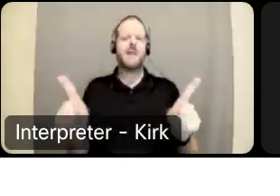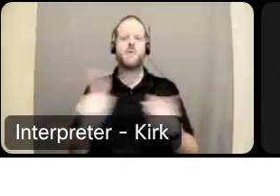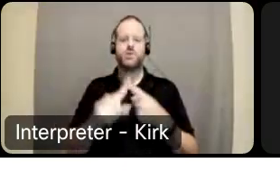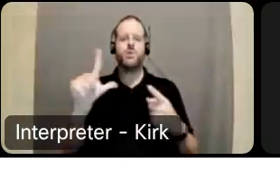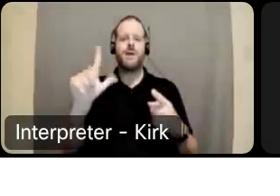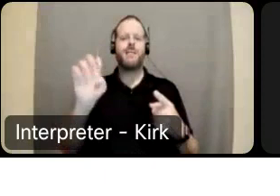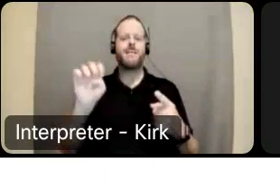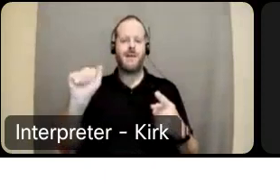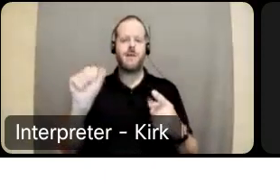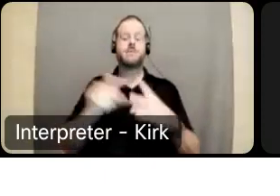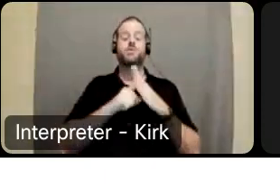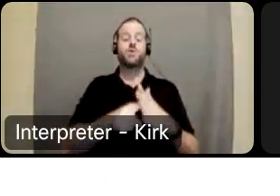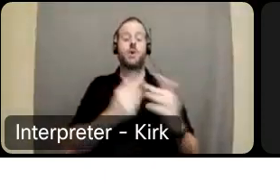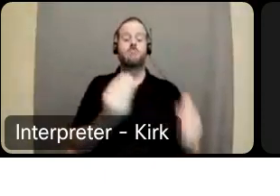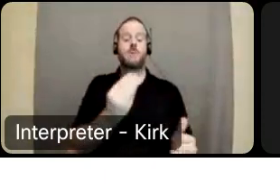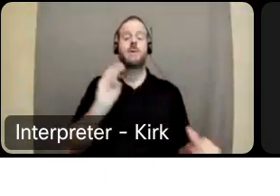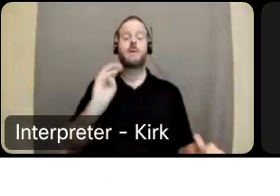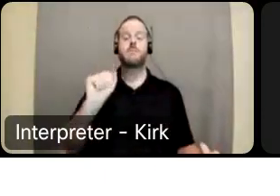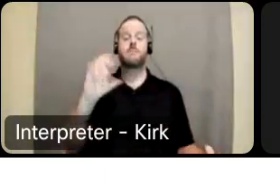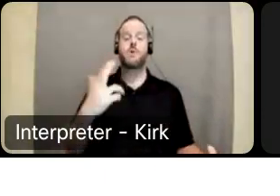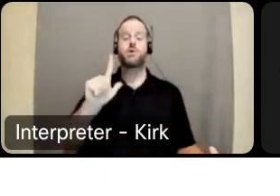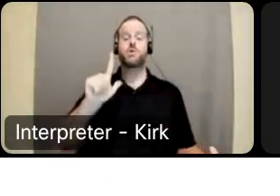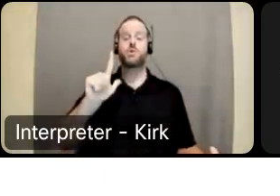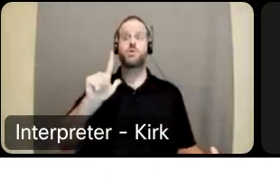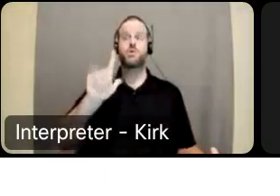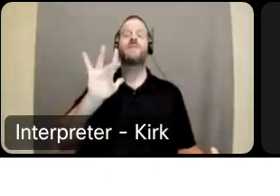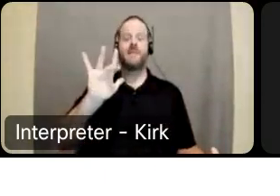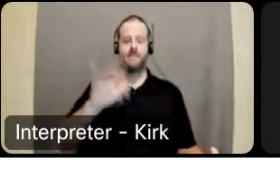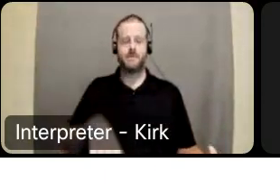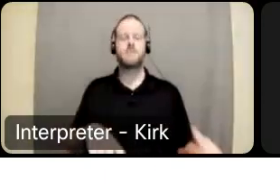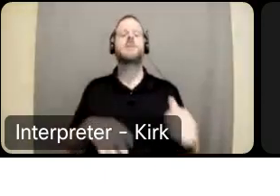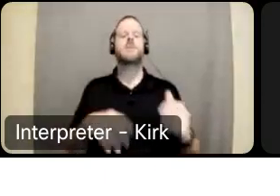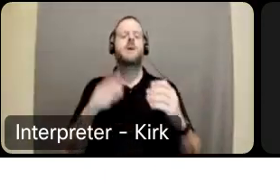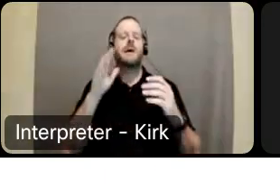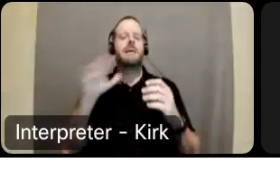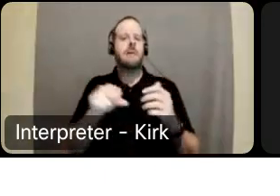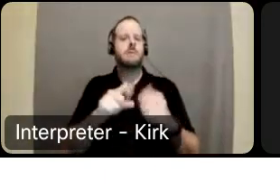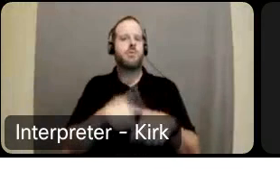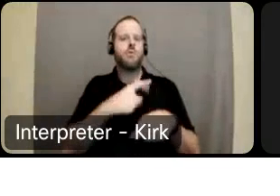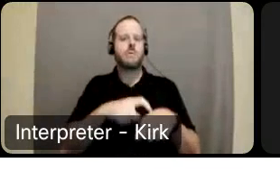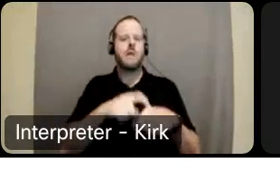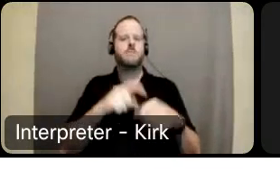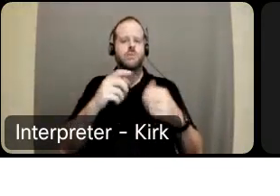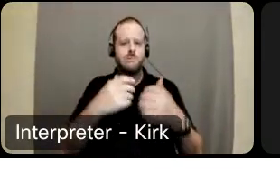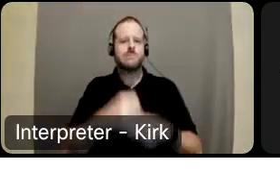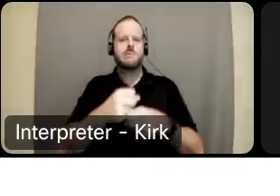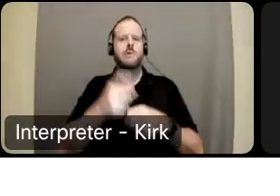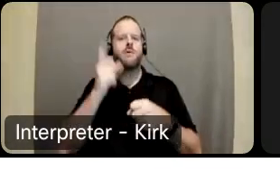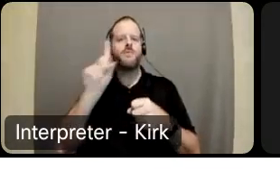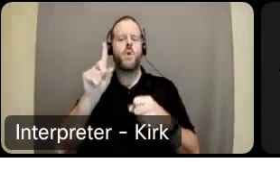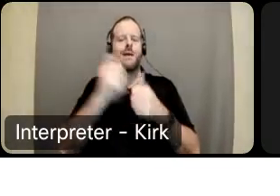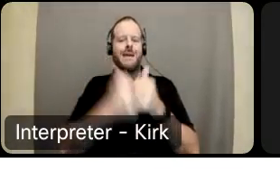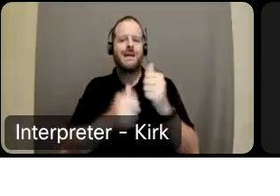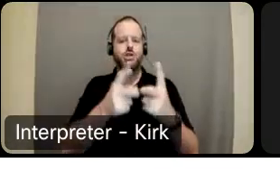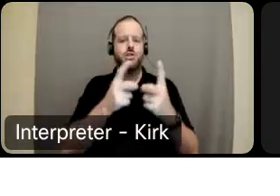LEAs starting Monday, March 25th. That goes throughout the week. It takes a long time to generate all those for every district. They're all